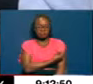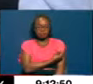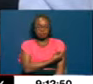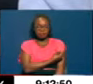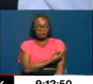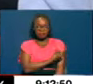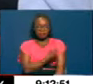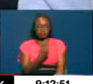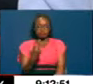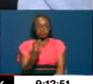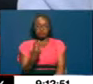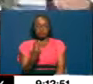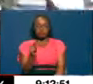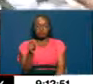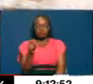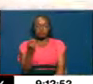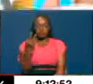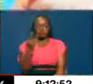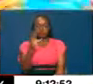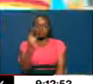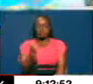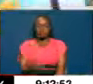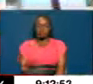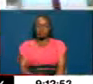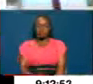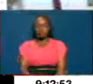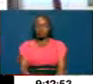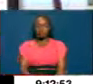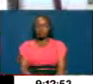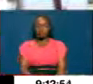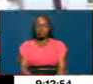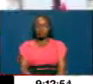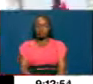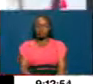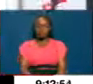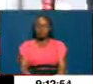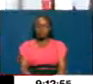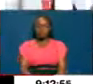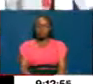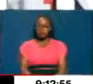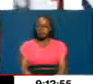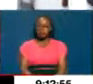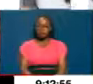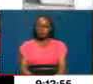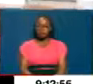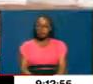for 2.3%. Kevin Washira, Prime Edition.